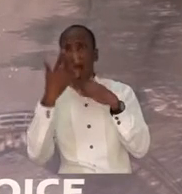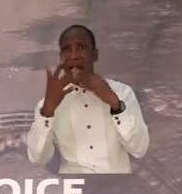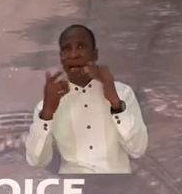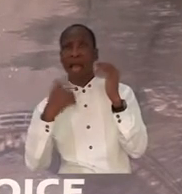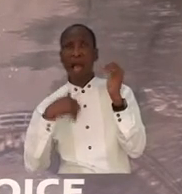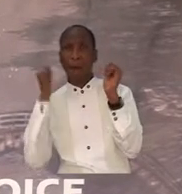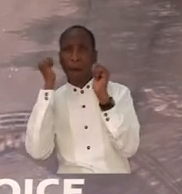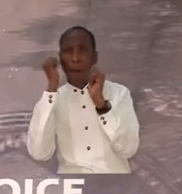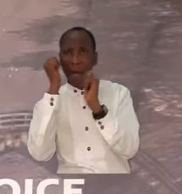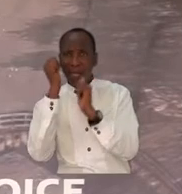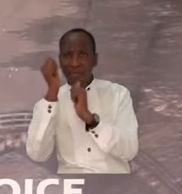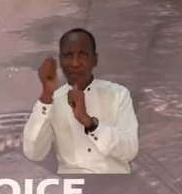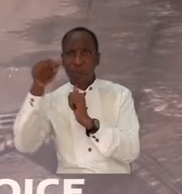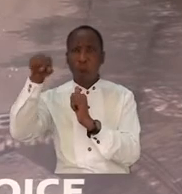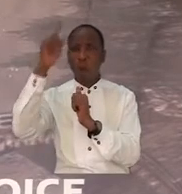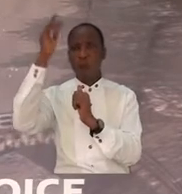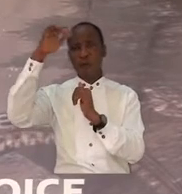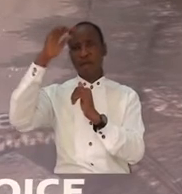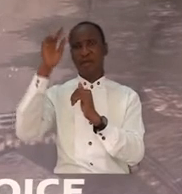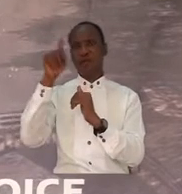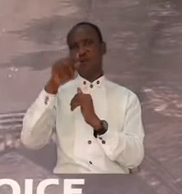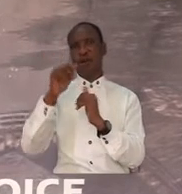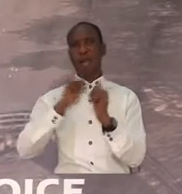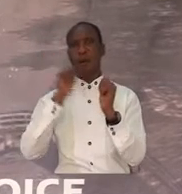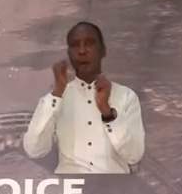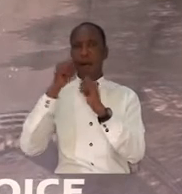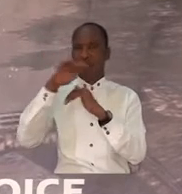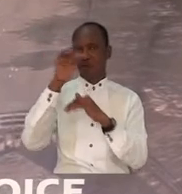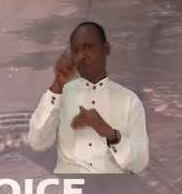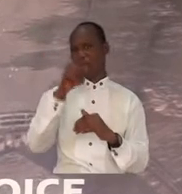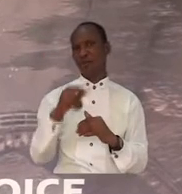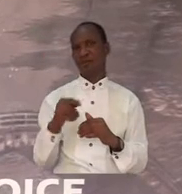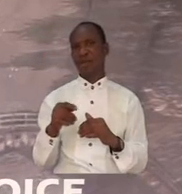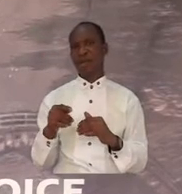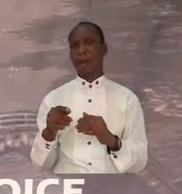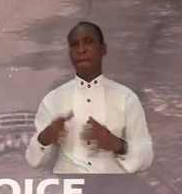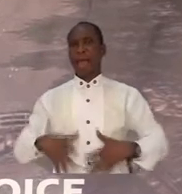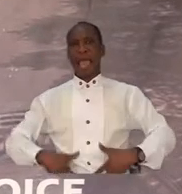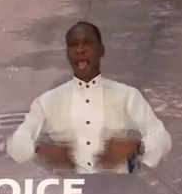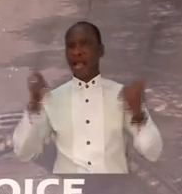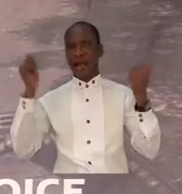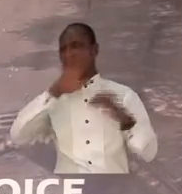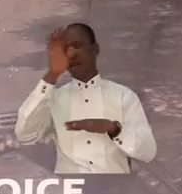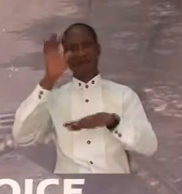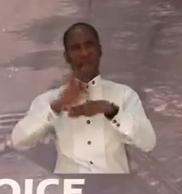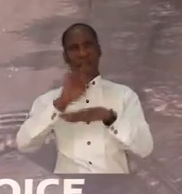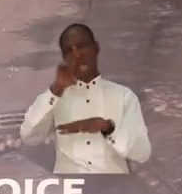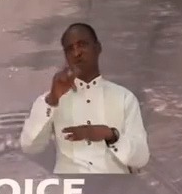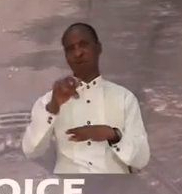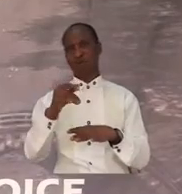be on you to destroy you when I strike the land of